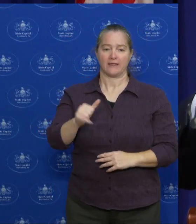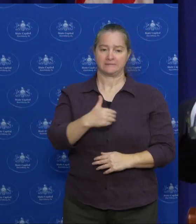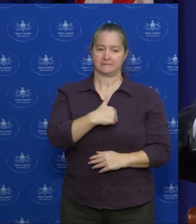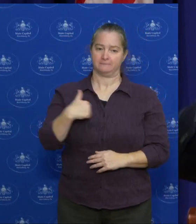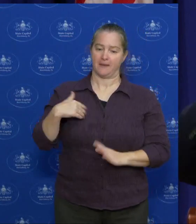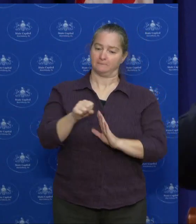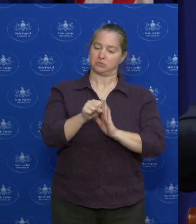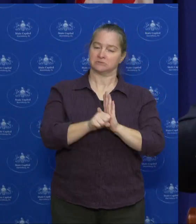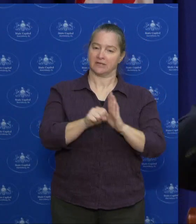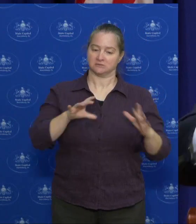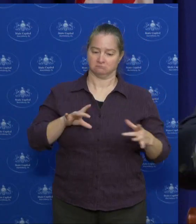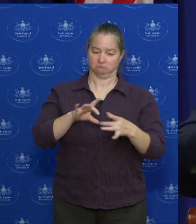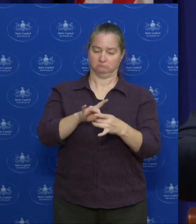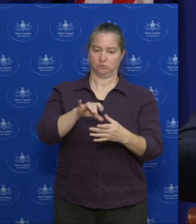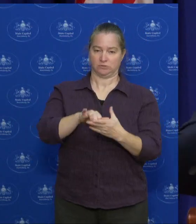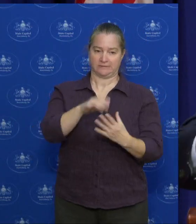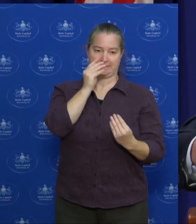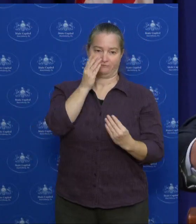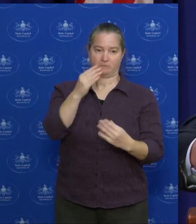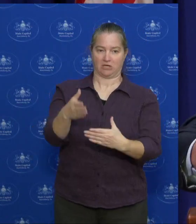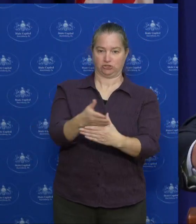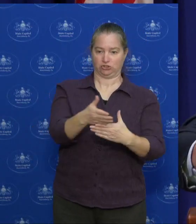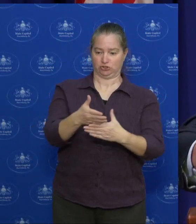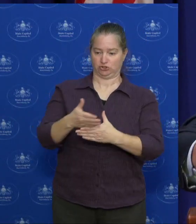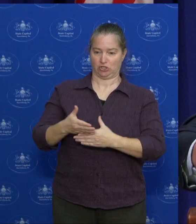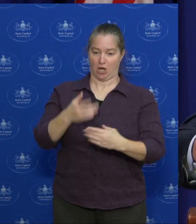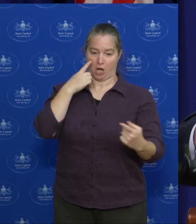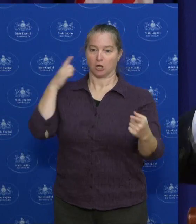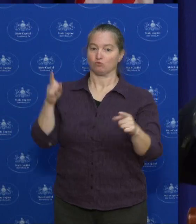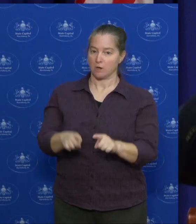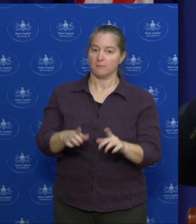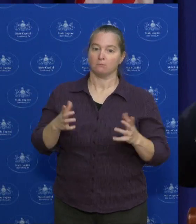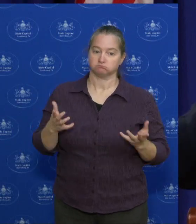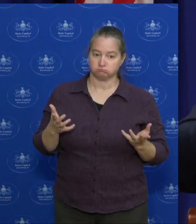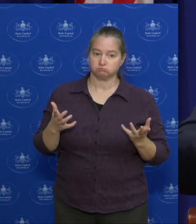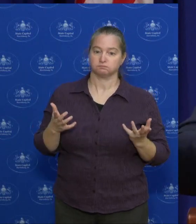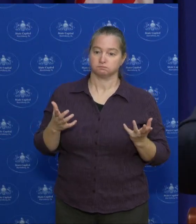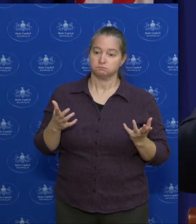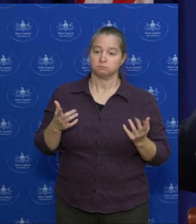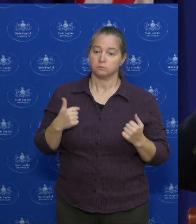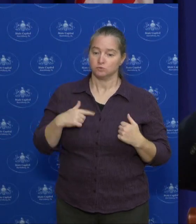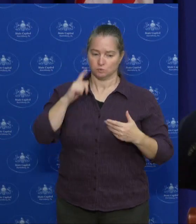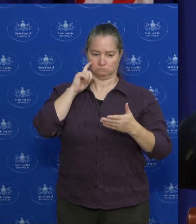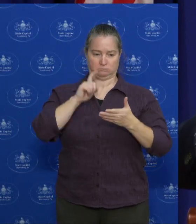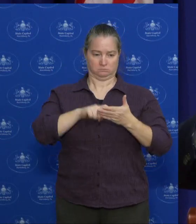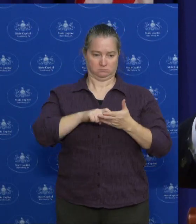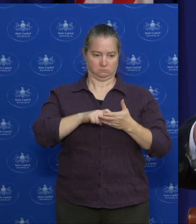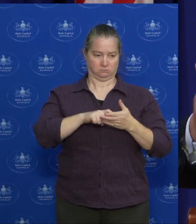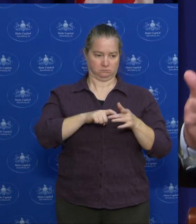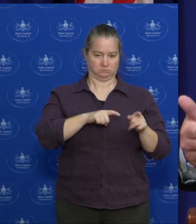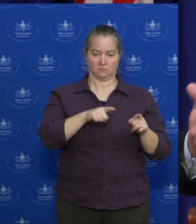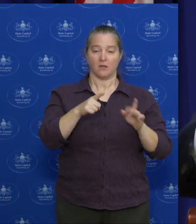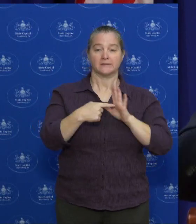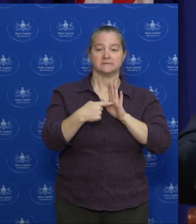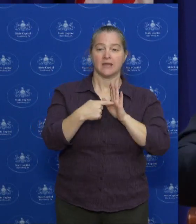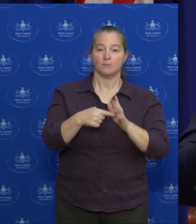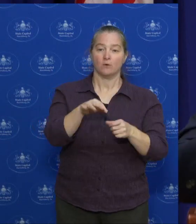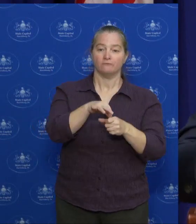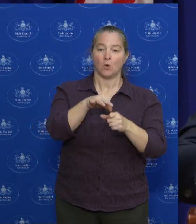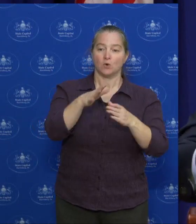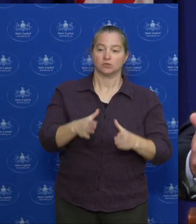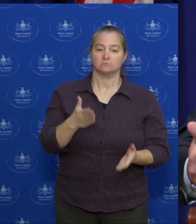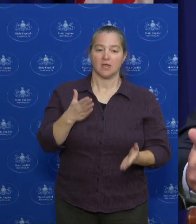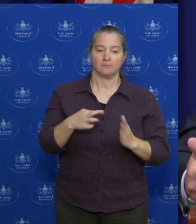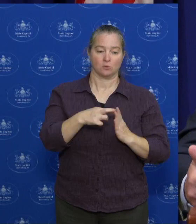states who belong to this information sharing agreement to identify, for example, voters who might